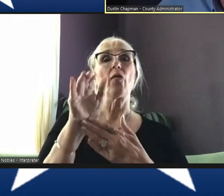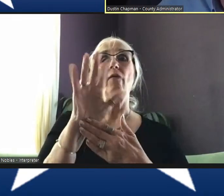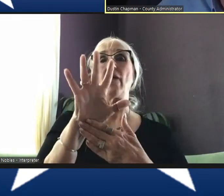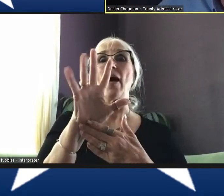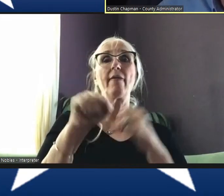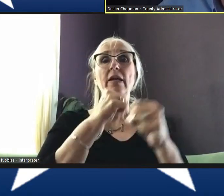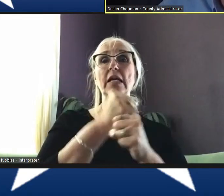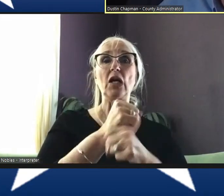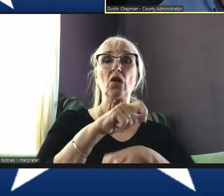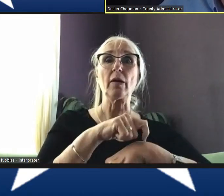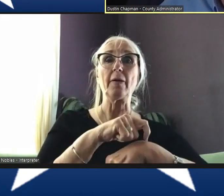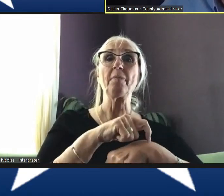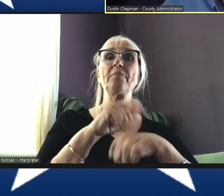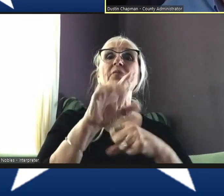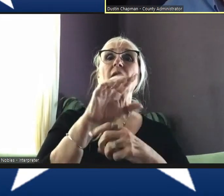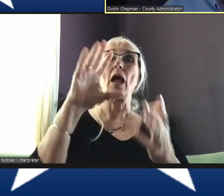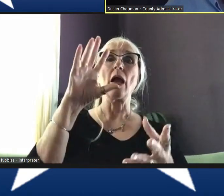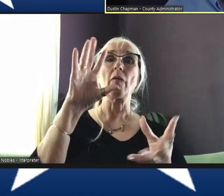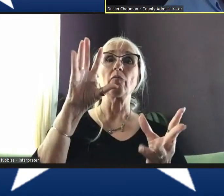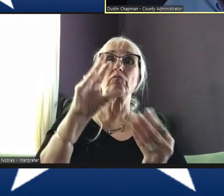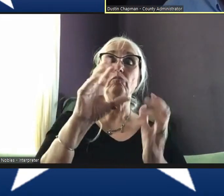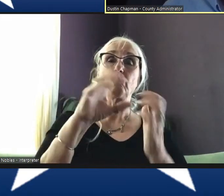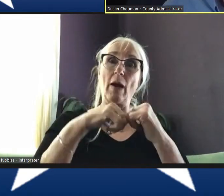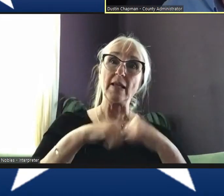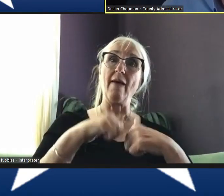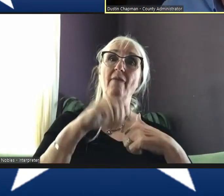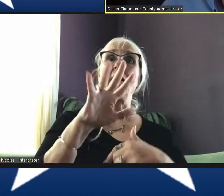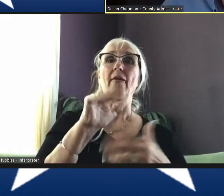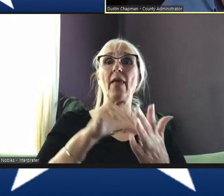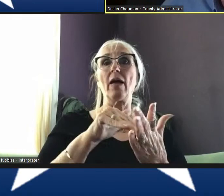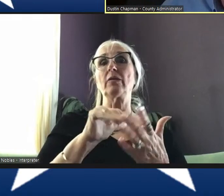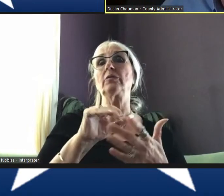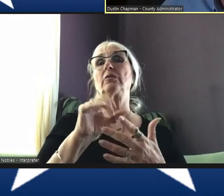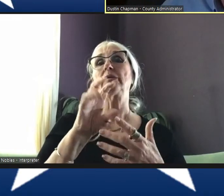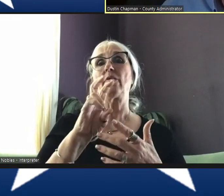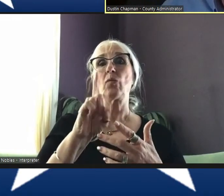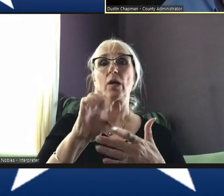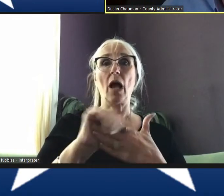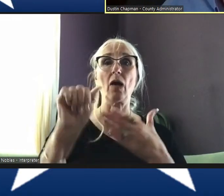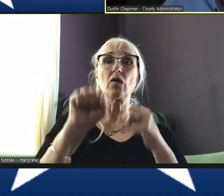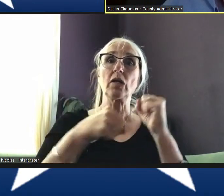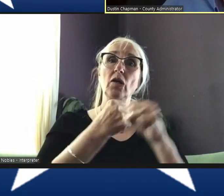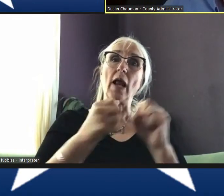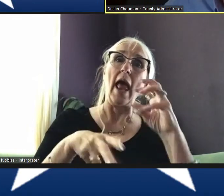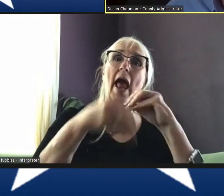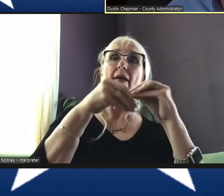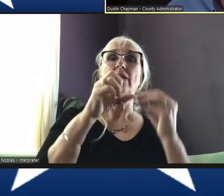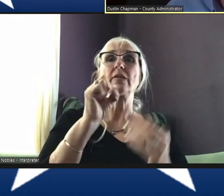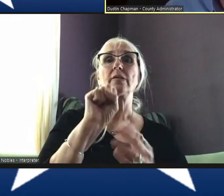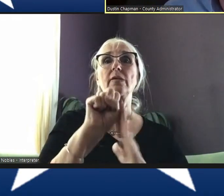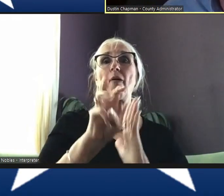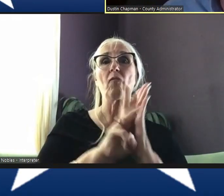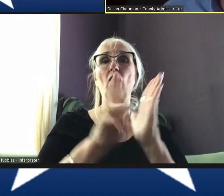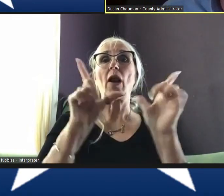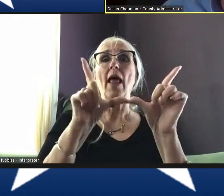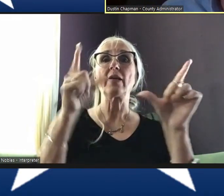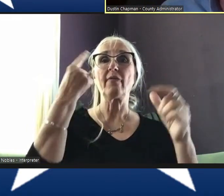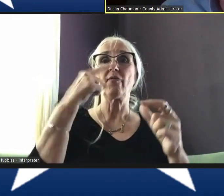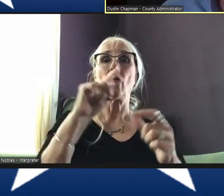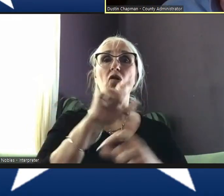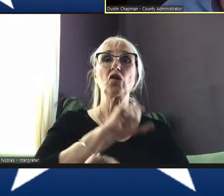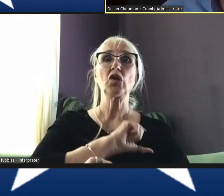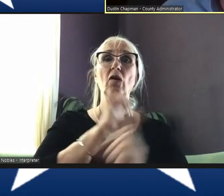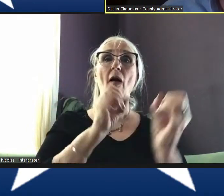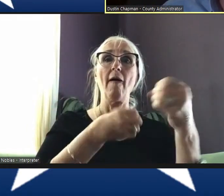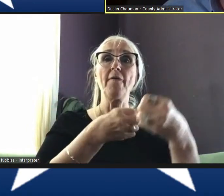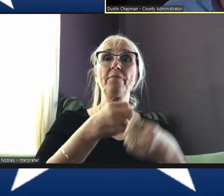to $5,760 per year. And that's adding 32 software licenses for the sheriff's office.